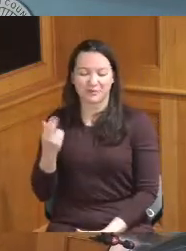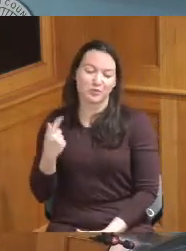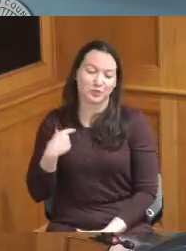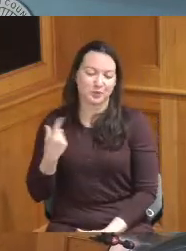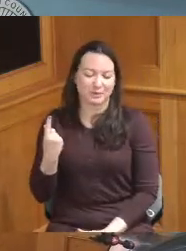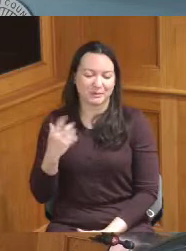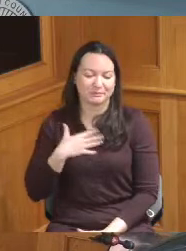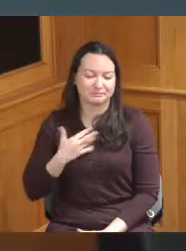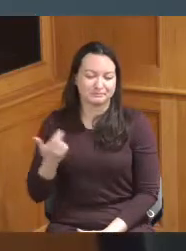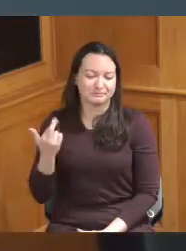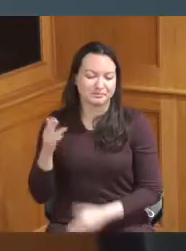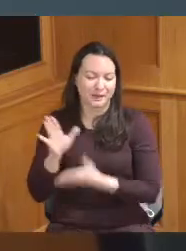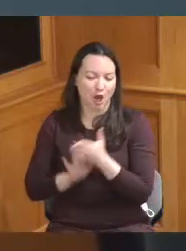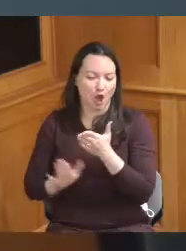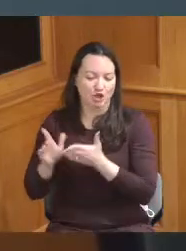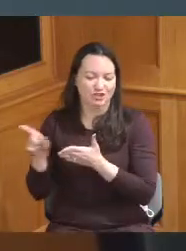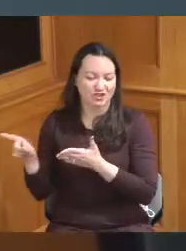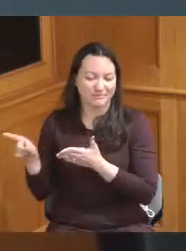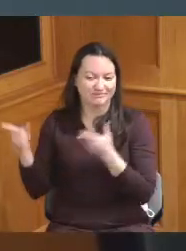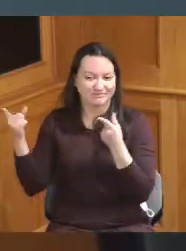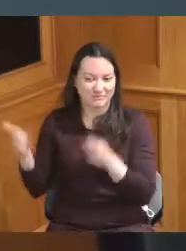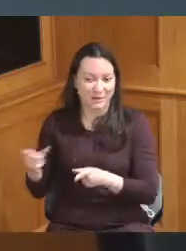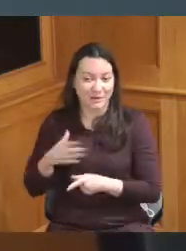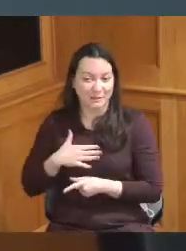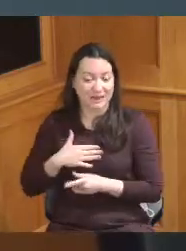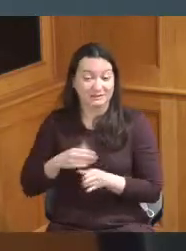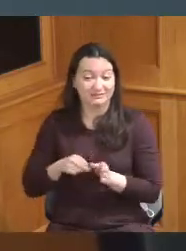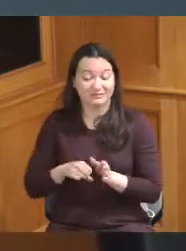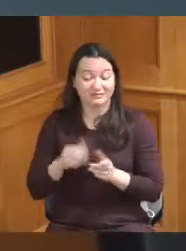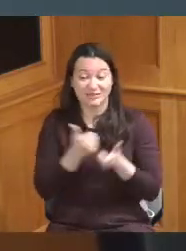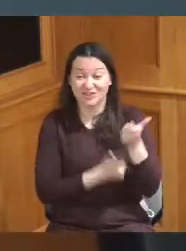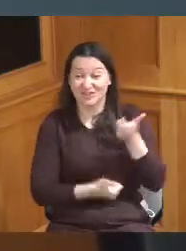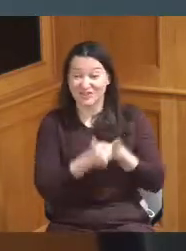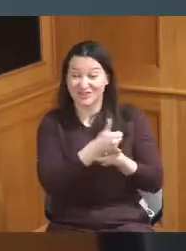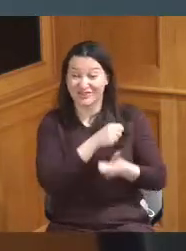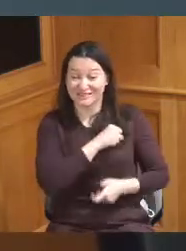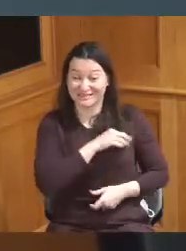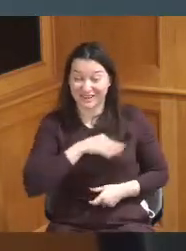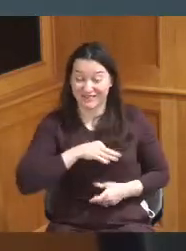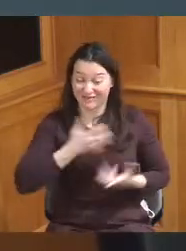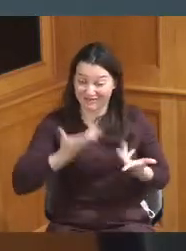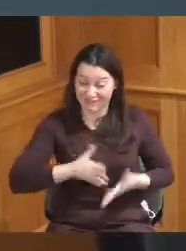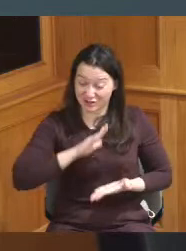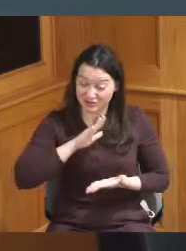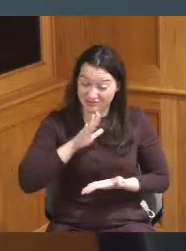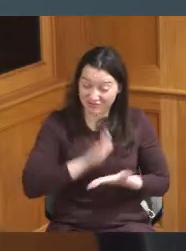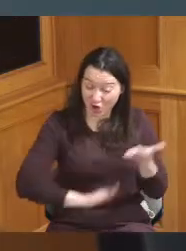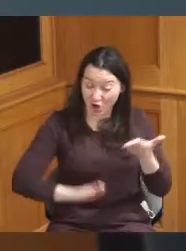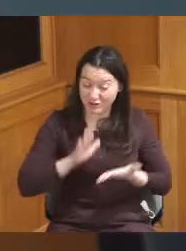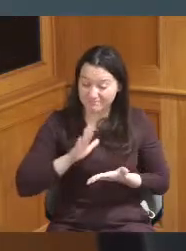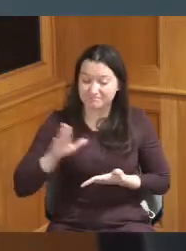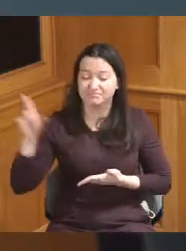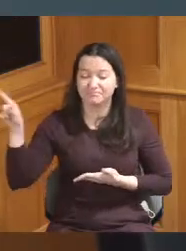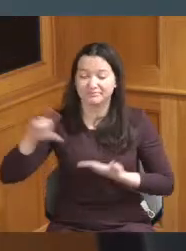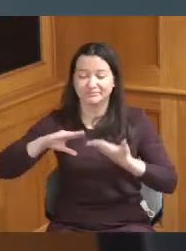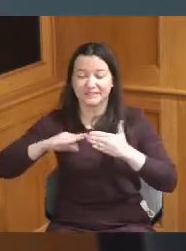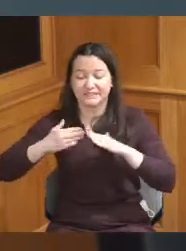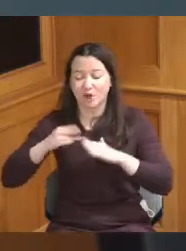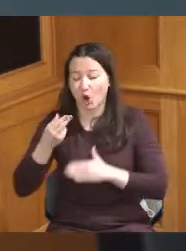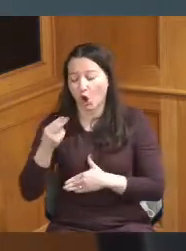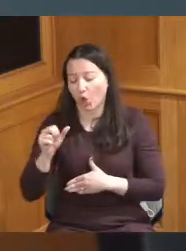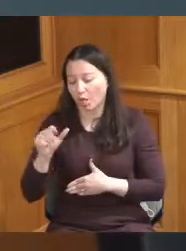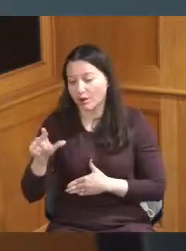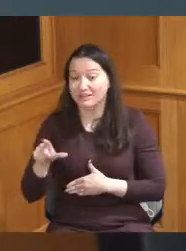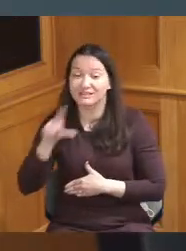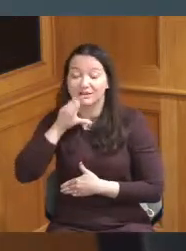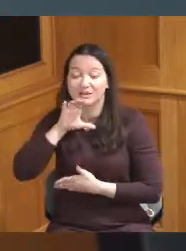friends from college, who also ended up being my chief of staff after college when I was at City Hall, and his wife